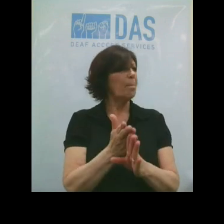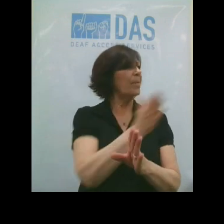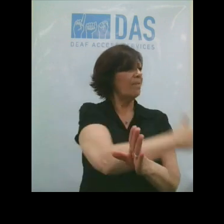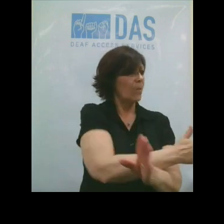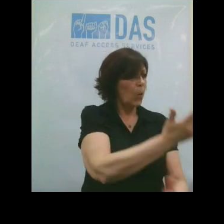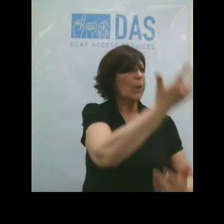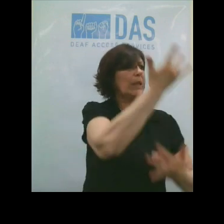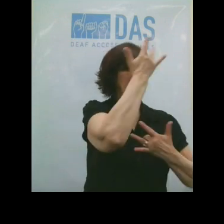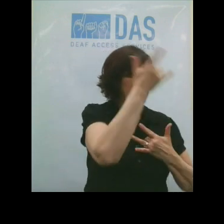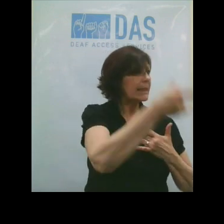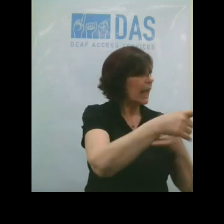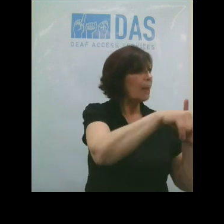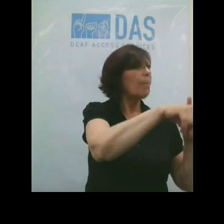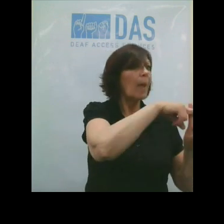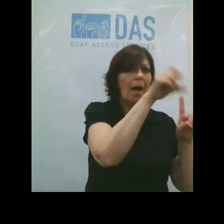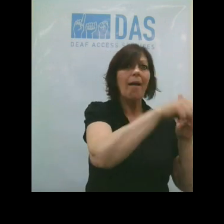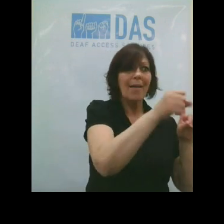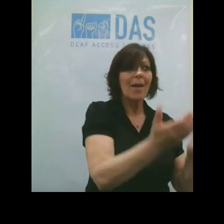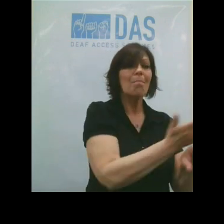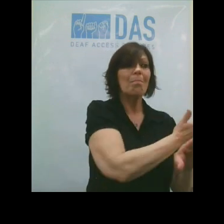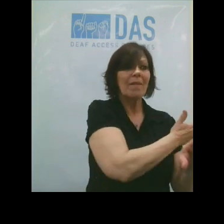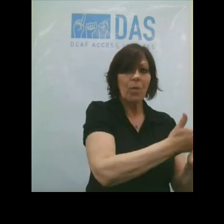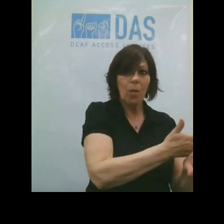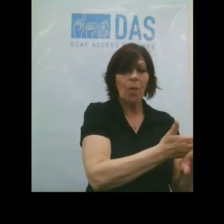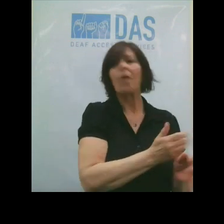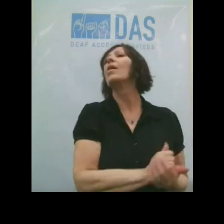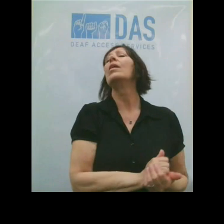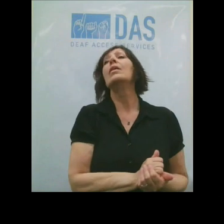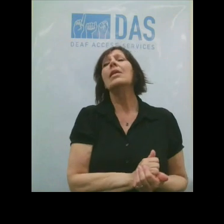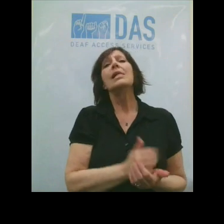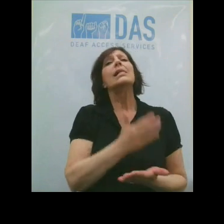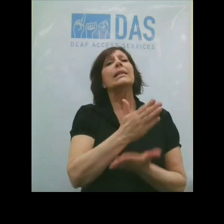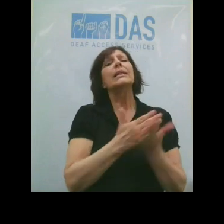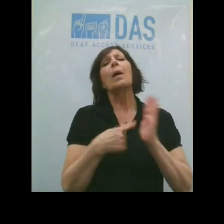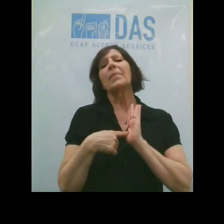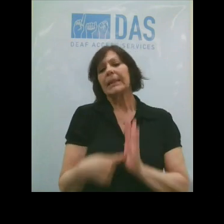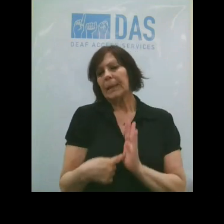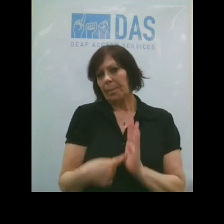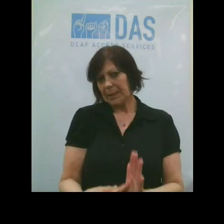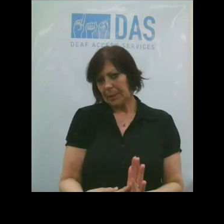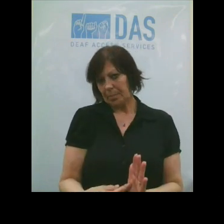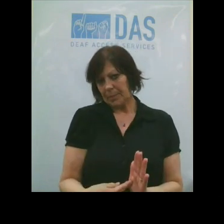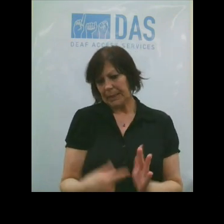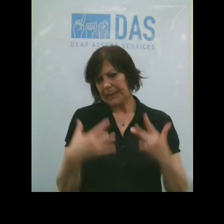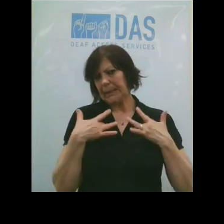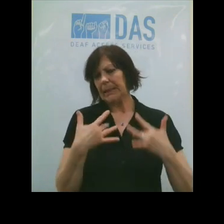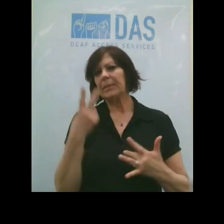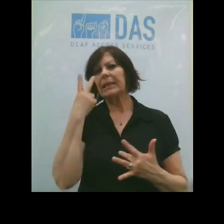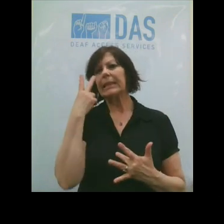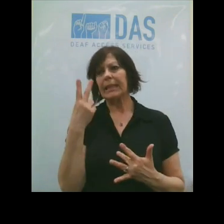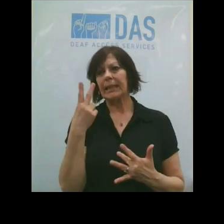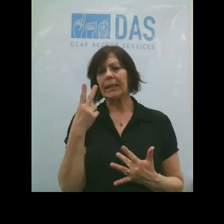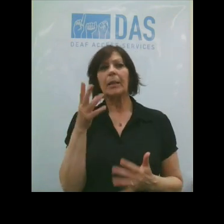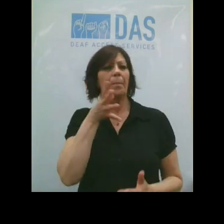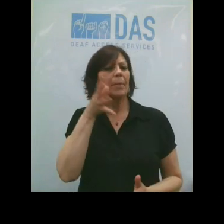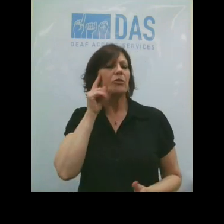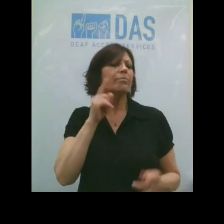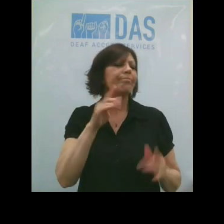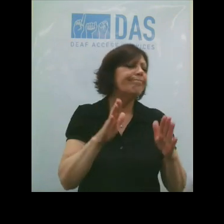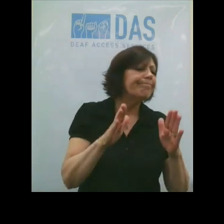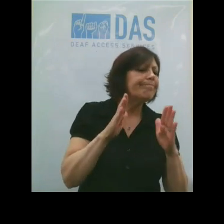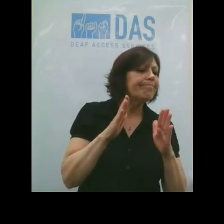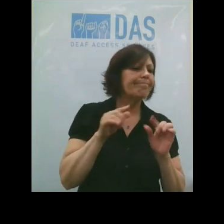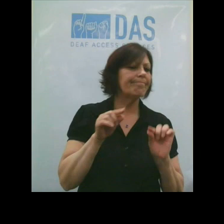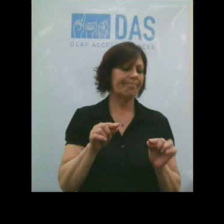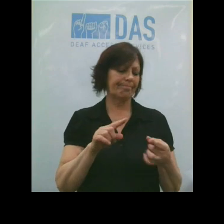infection, that they were infected with COVID-19. So some symptoms that we typically see with this and that parents should be on the look